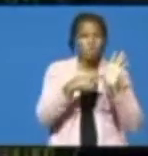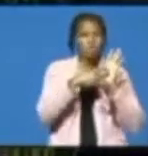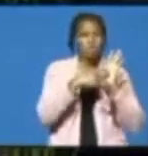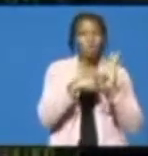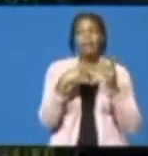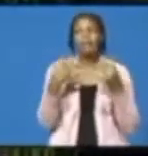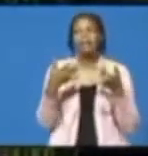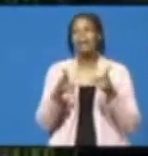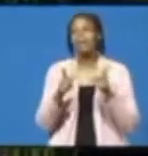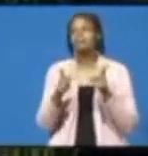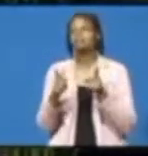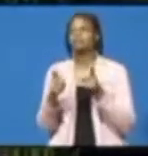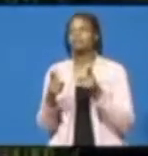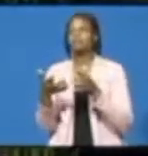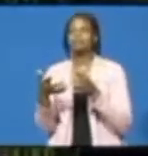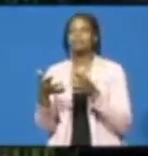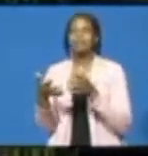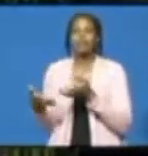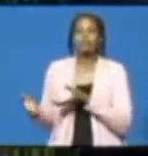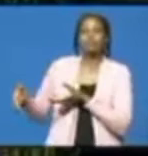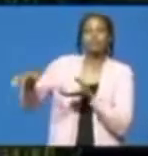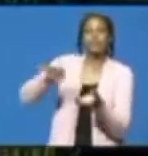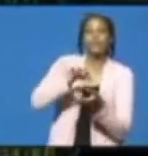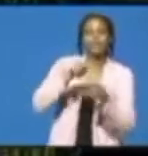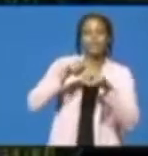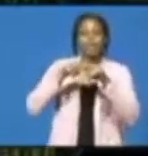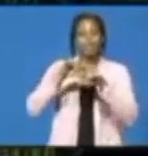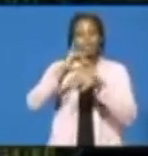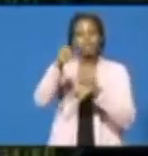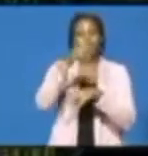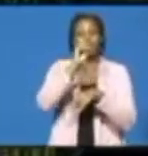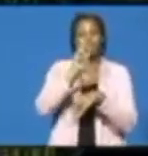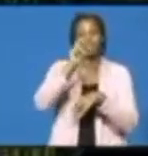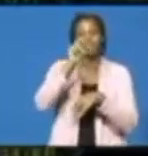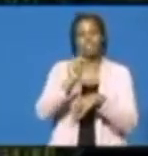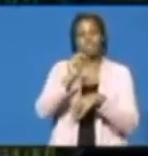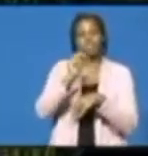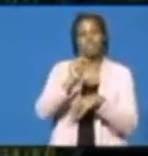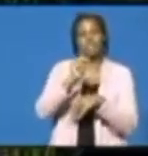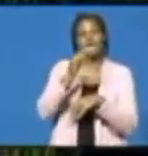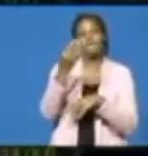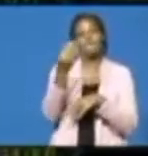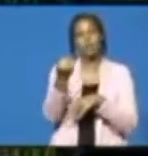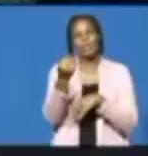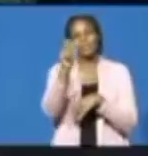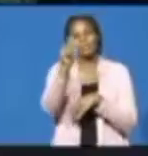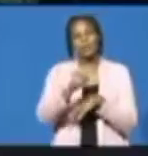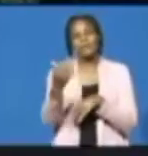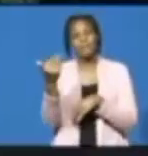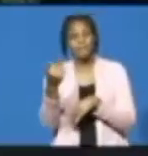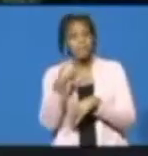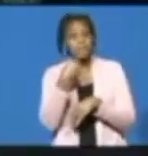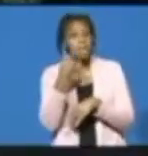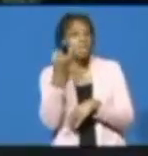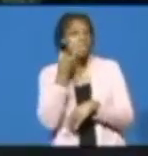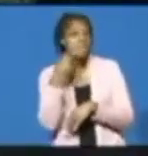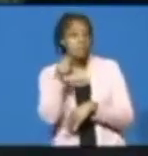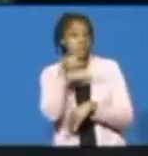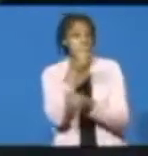salt of John 14:15. If you love me, keep